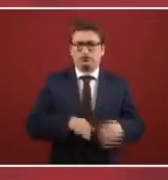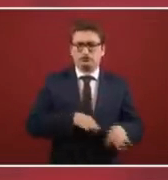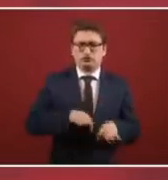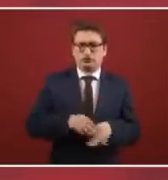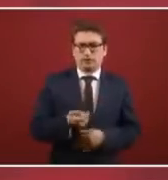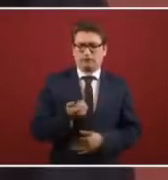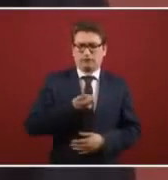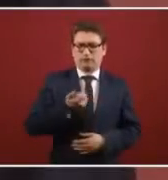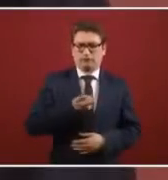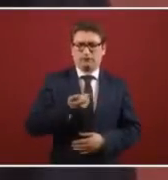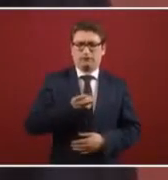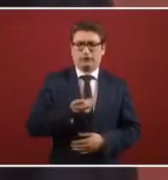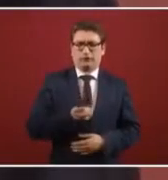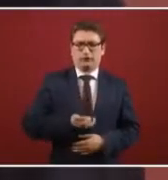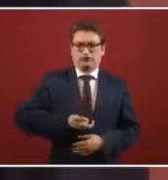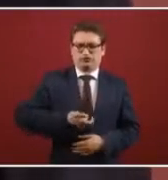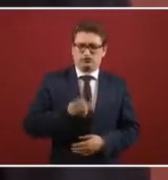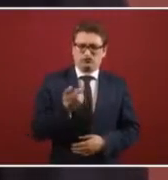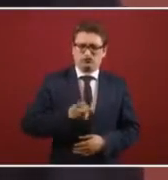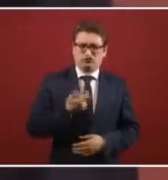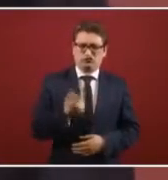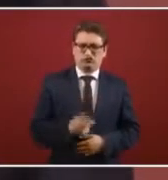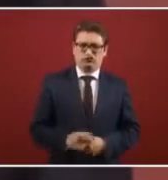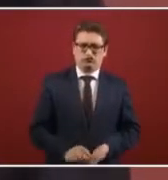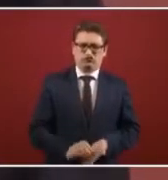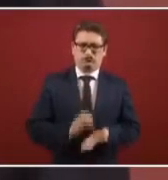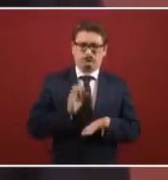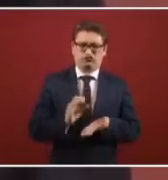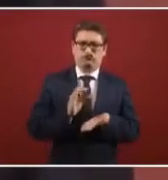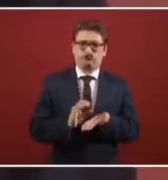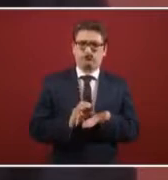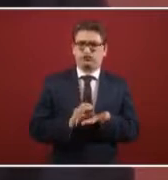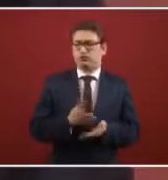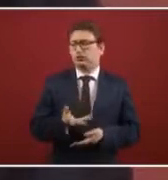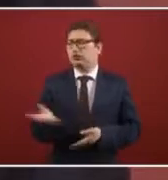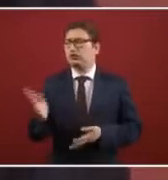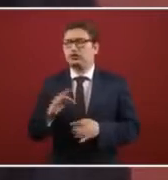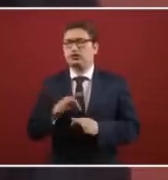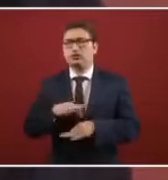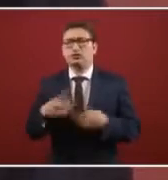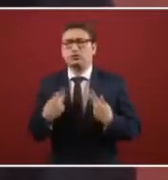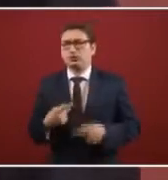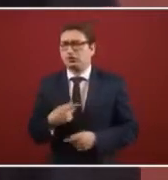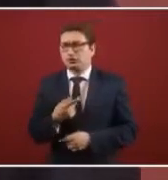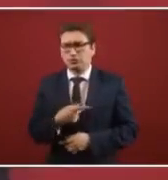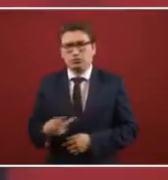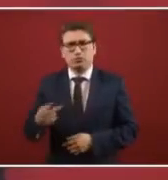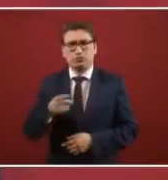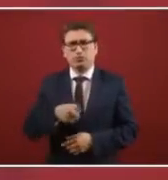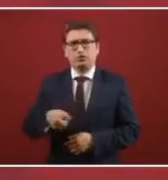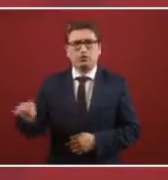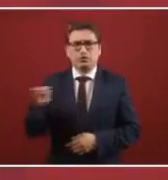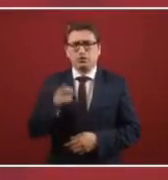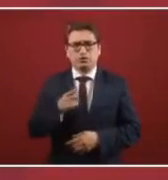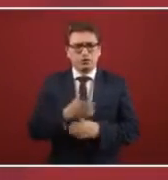these functioning officials sueldos elevadísimos. elevated salaries and the No people tienen ni siquiera para lo más won't even indispensable. have the